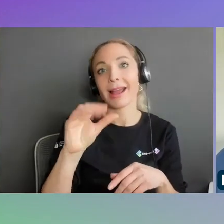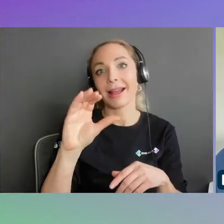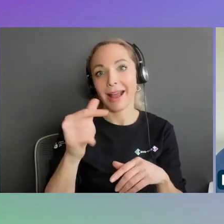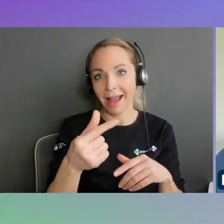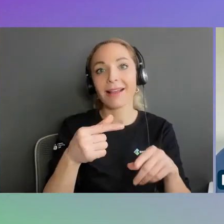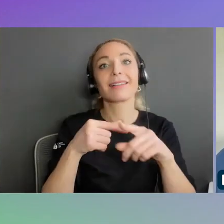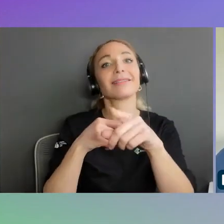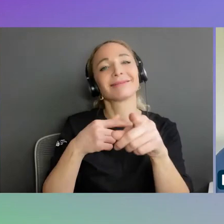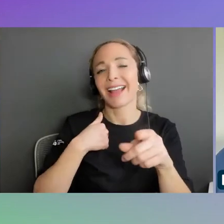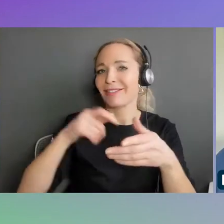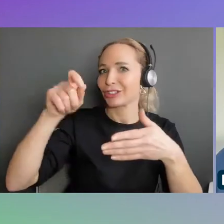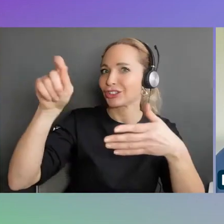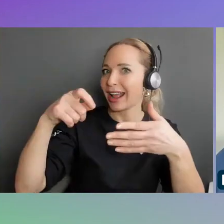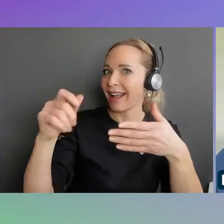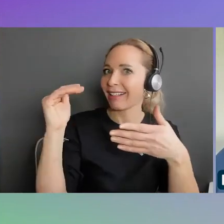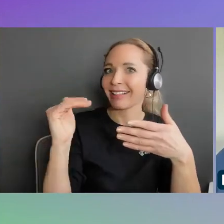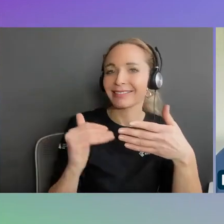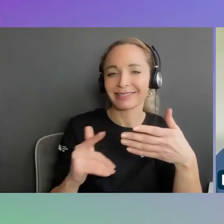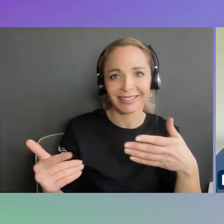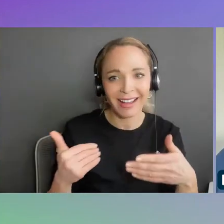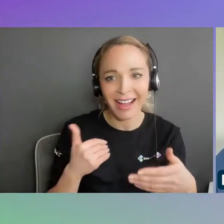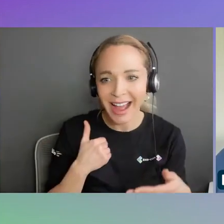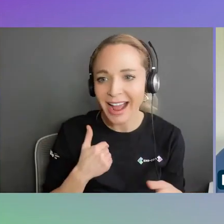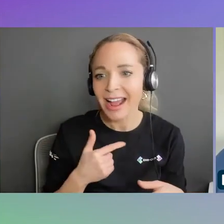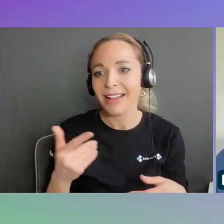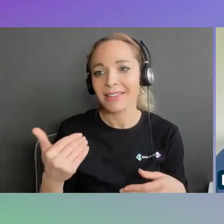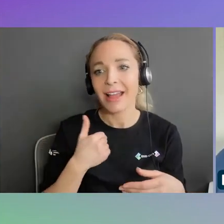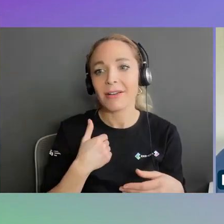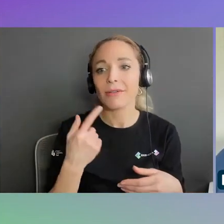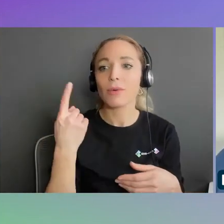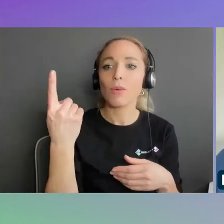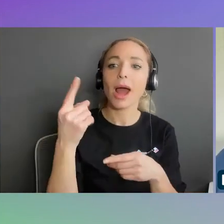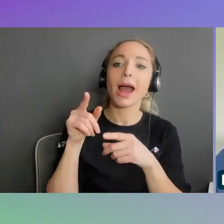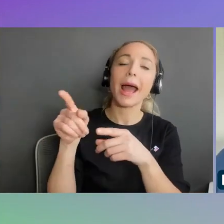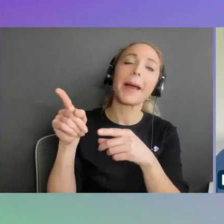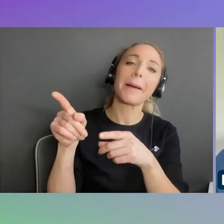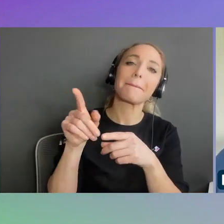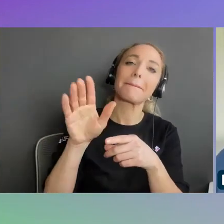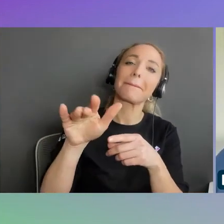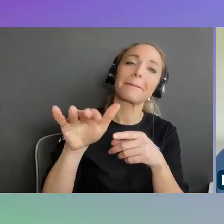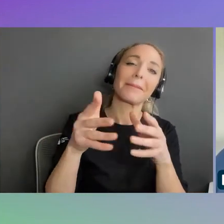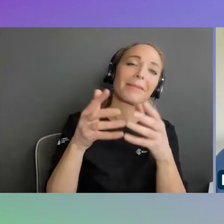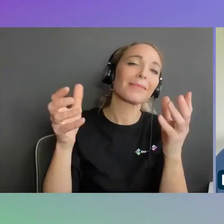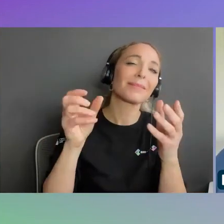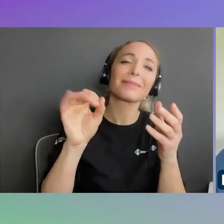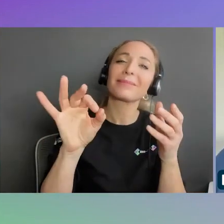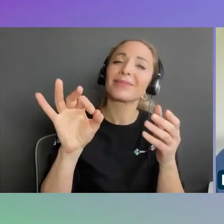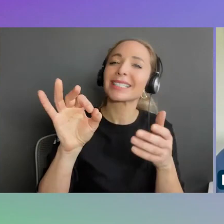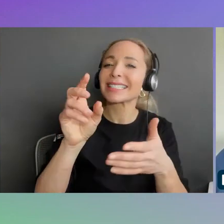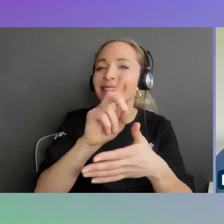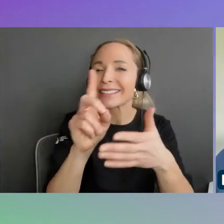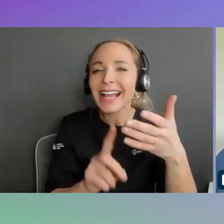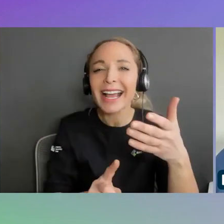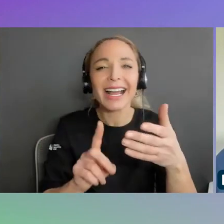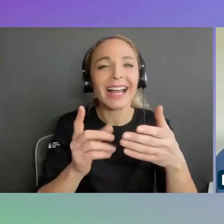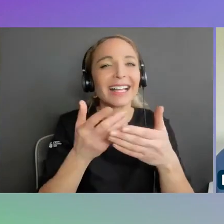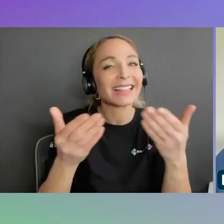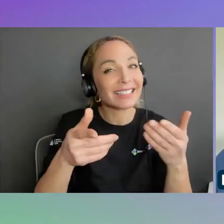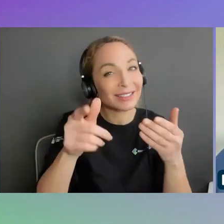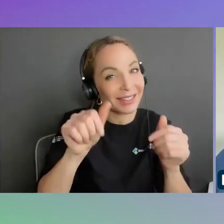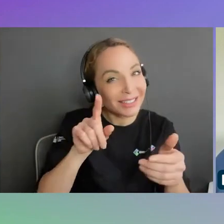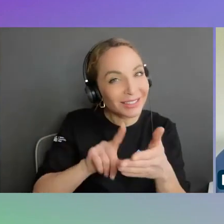the ones that you have on Edwin, they have lots of design things that you can check